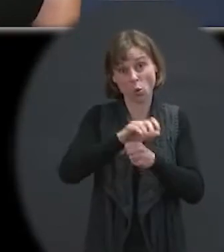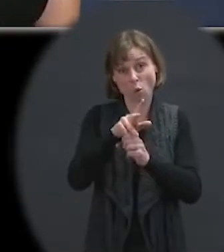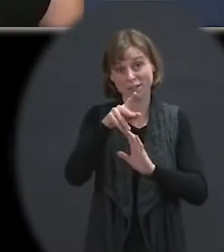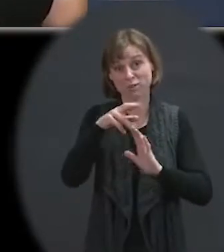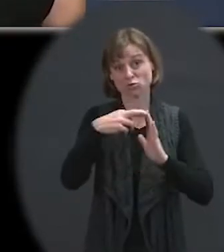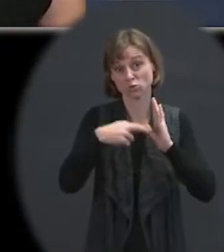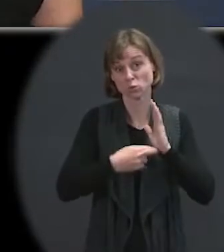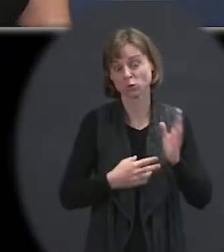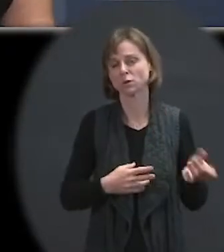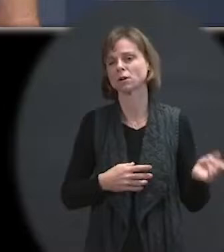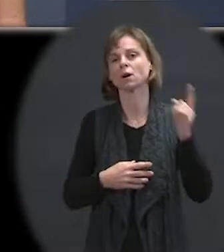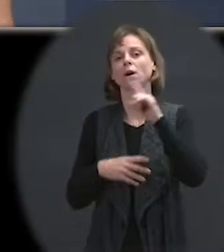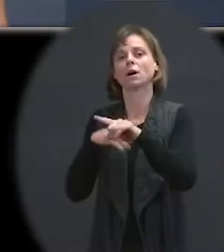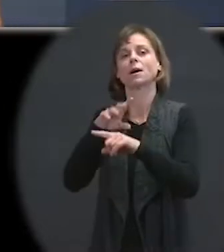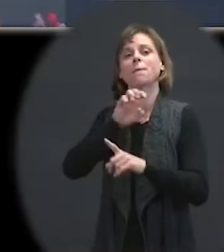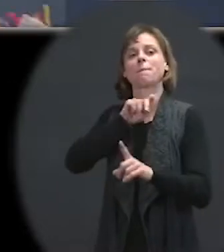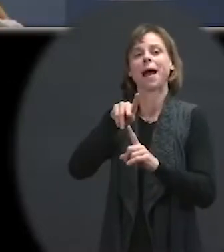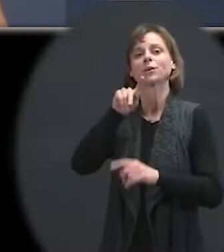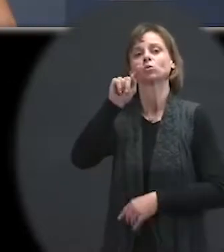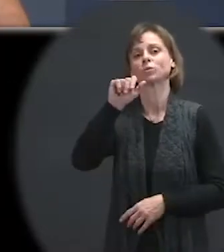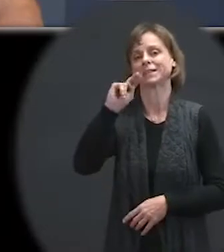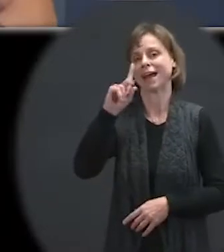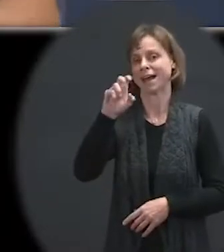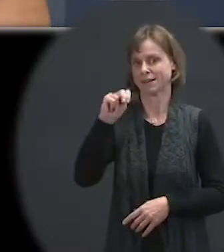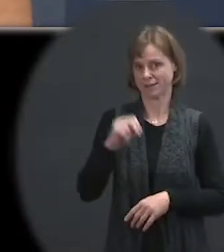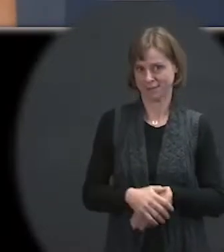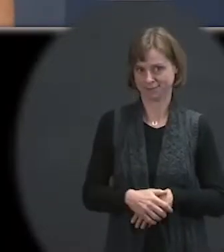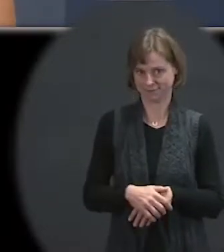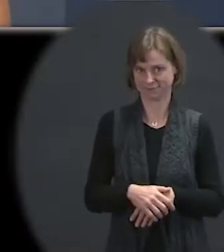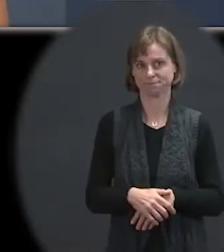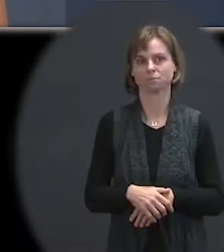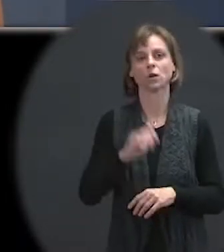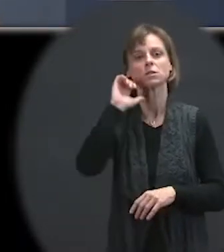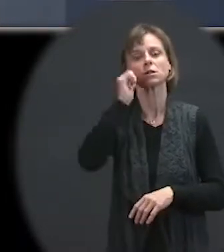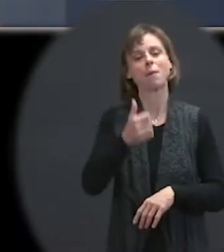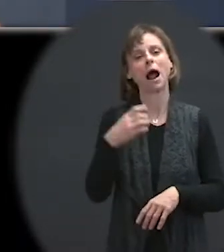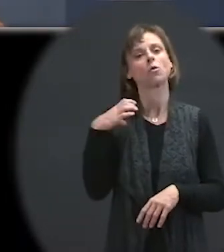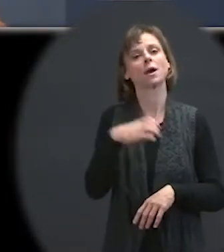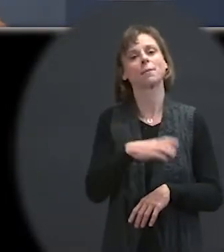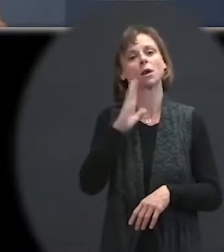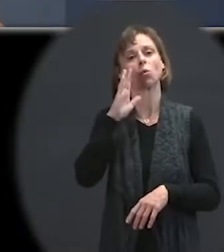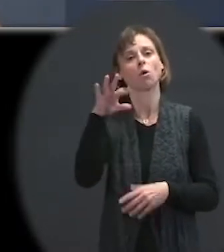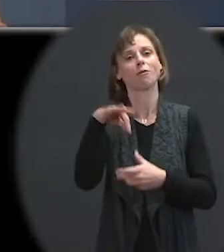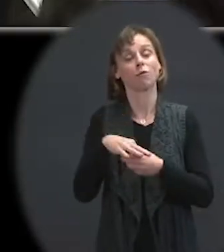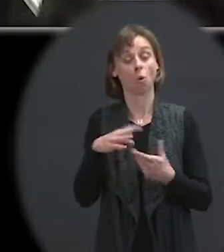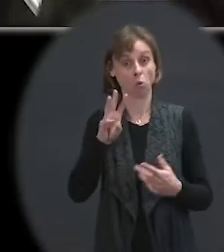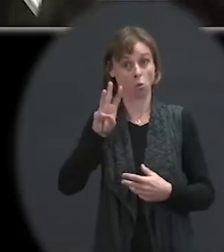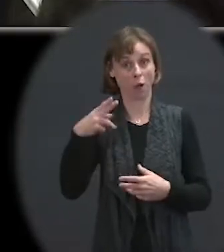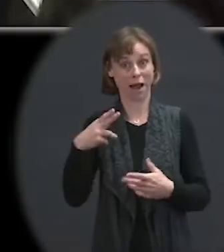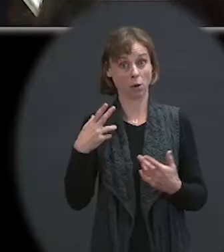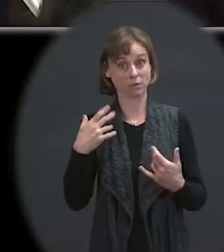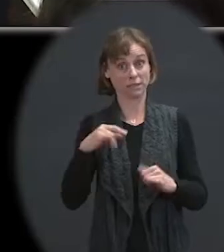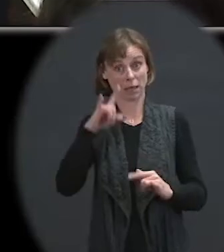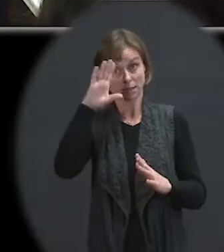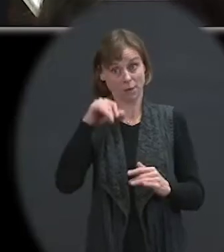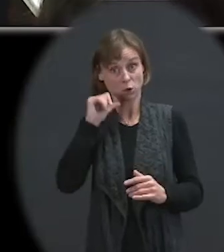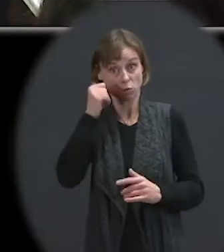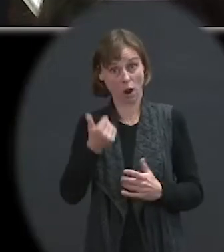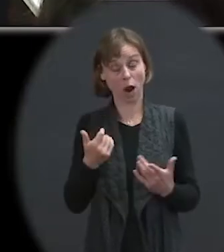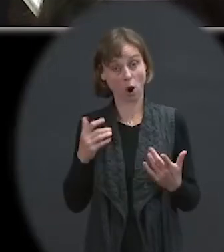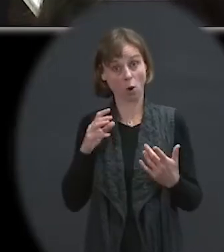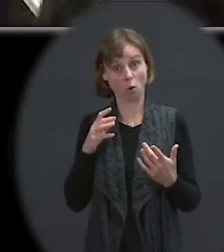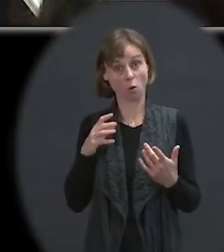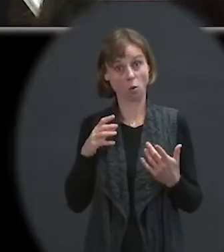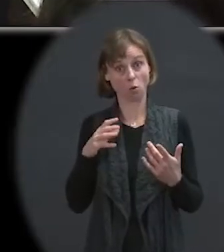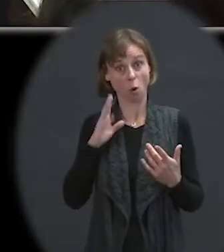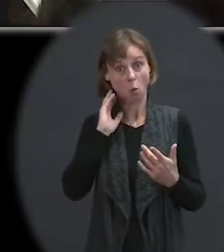Neera Tanden. Sure. Tomorrow the committee is set to vote on her. Does the White House still expect that tomorrow she will be President Biden's nominee to